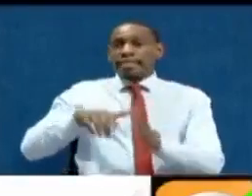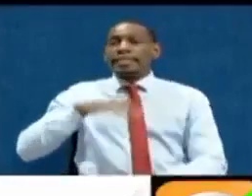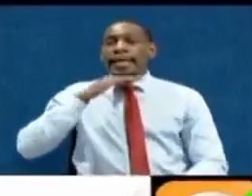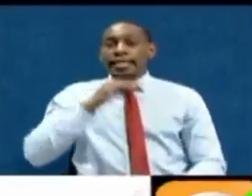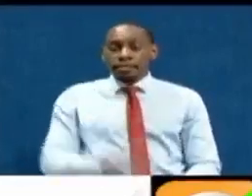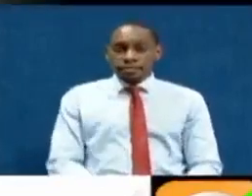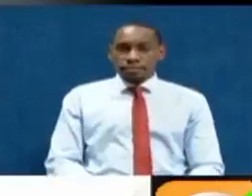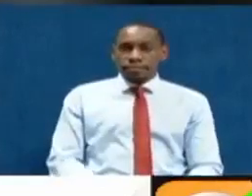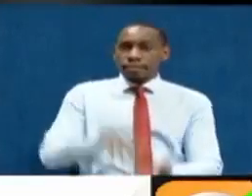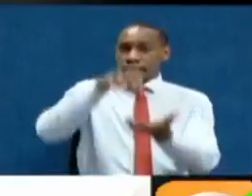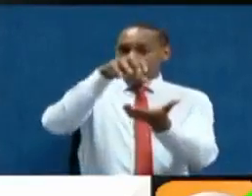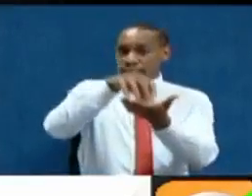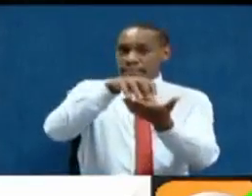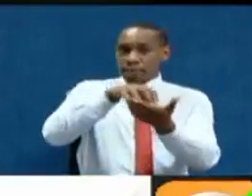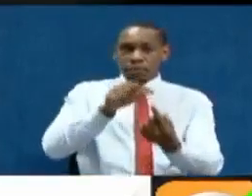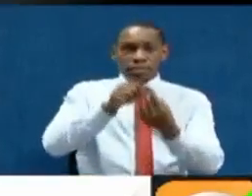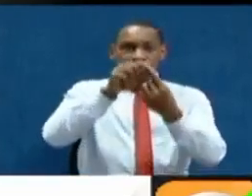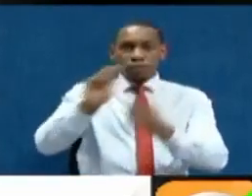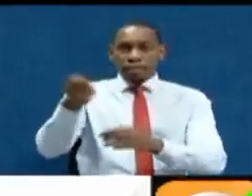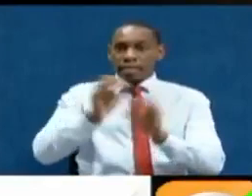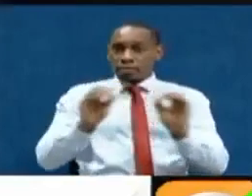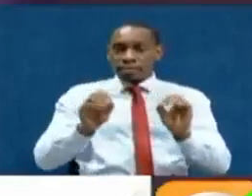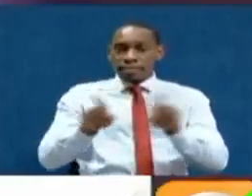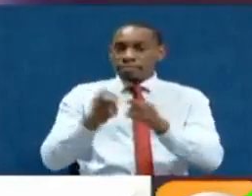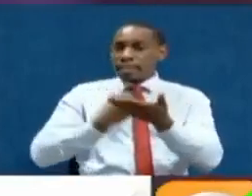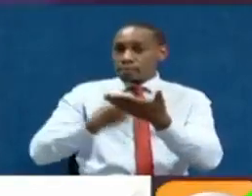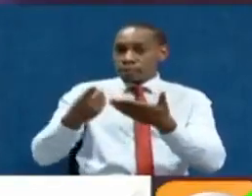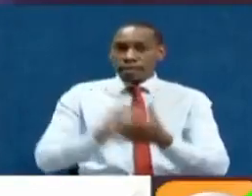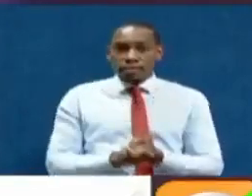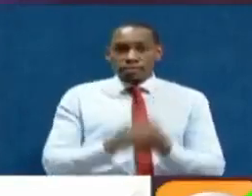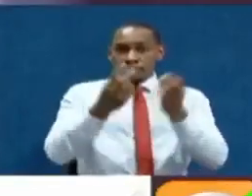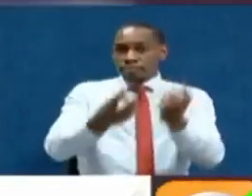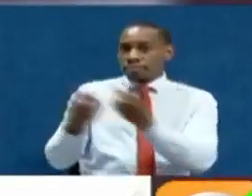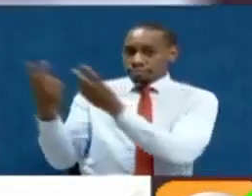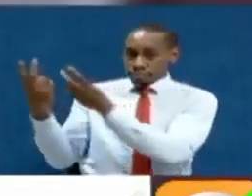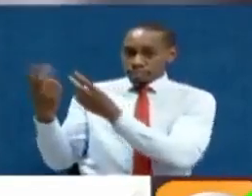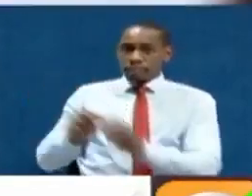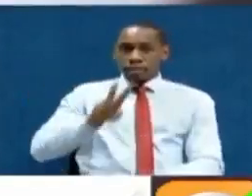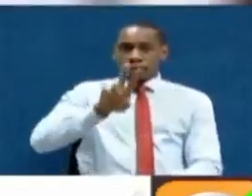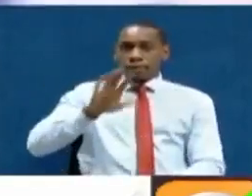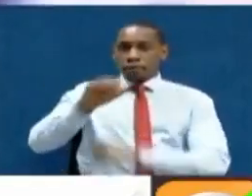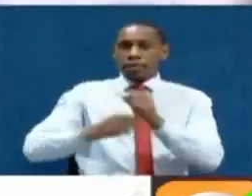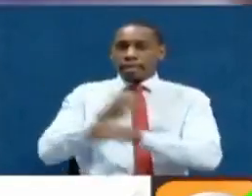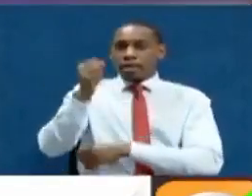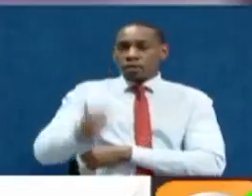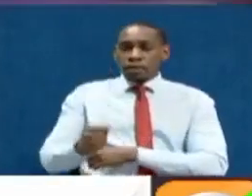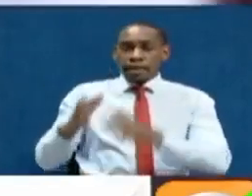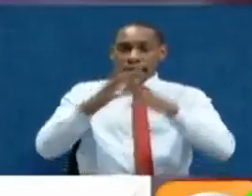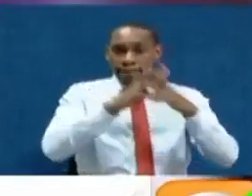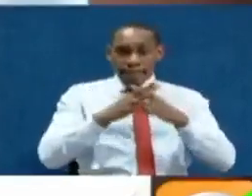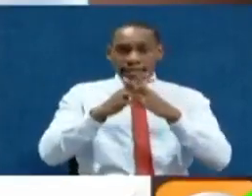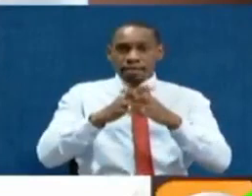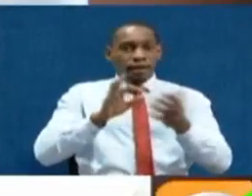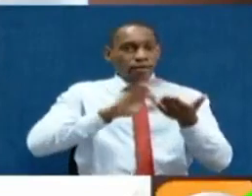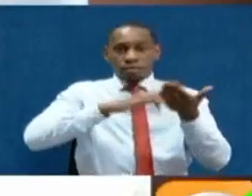to it. A situation that is not unique to Kenya, as just this week, this 24-year-old in Minnesota, United